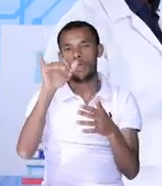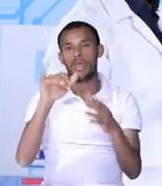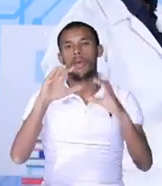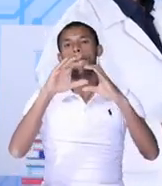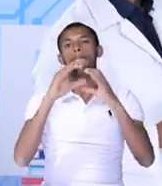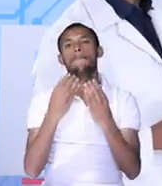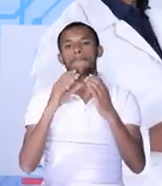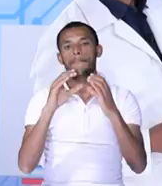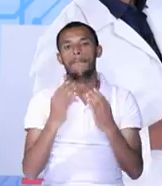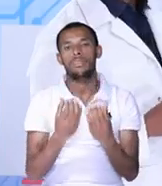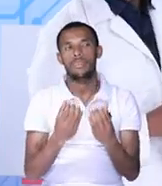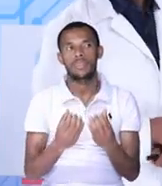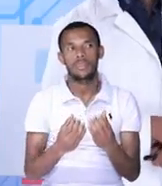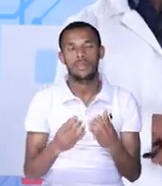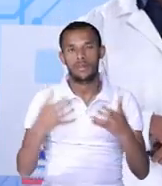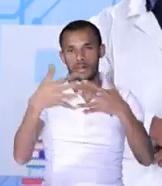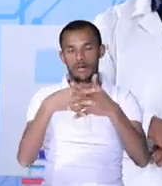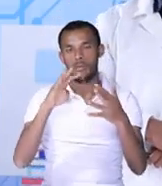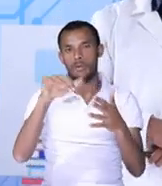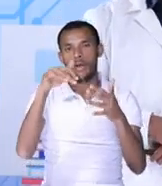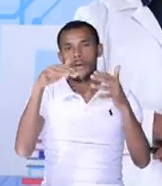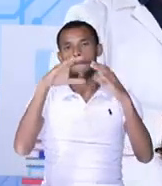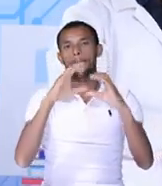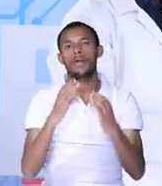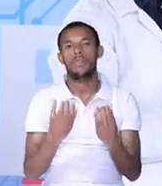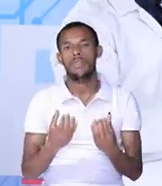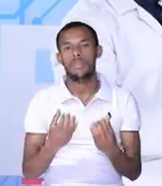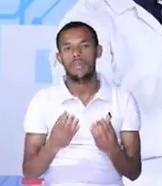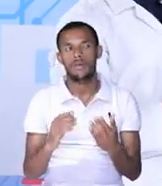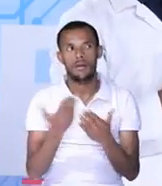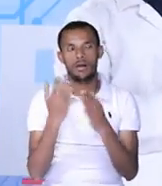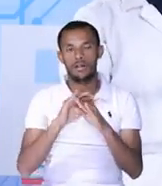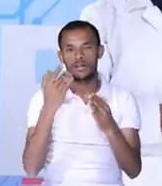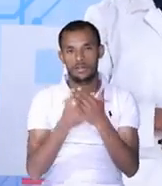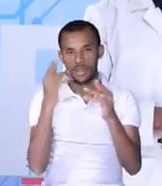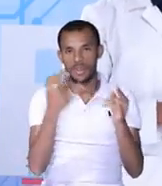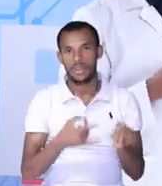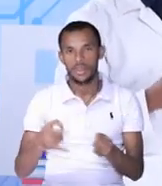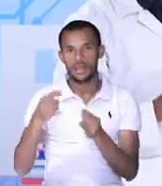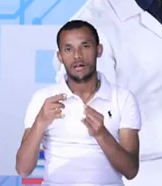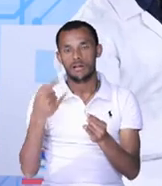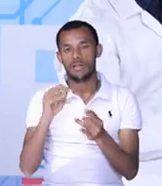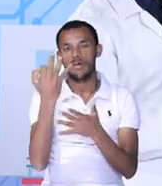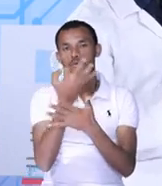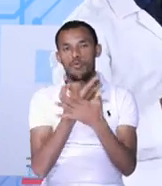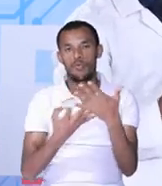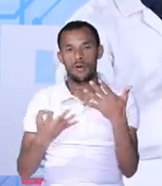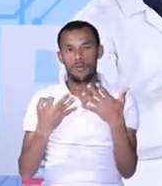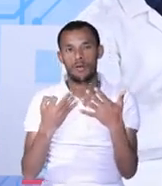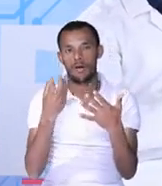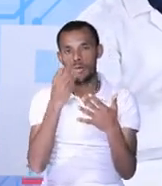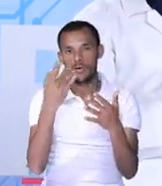parts. Integration by parts. By the way, this technique, the formula